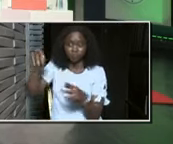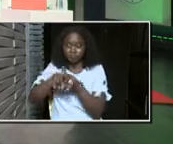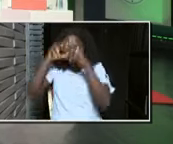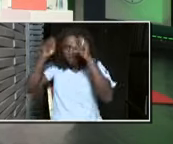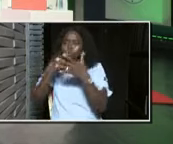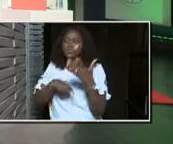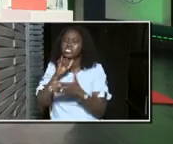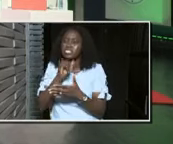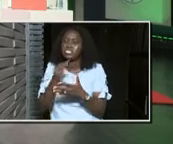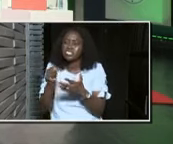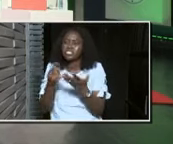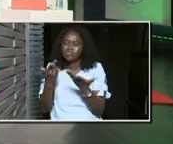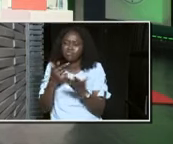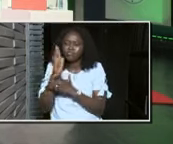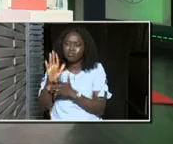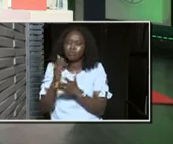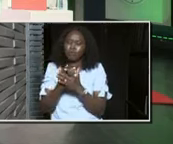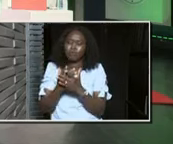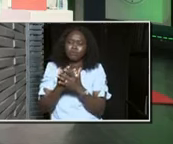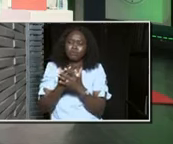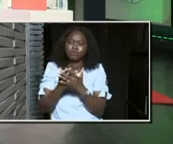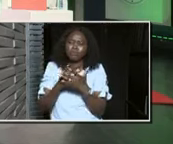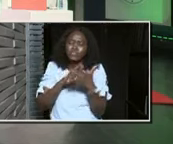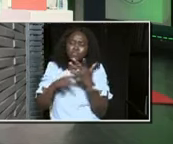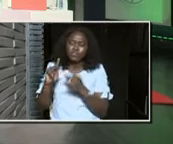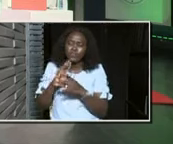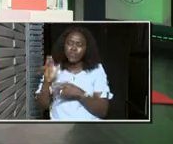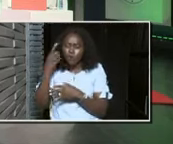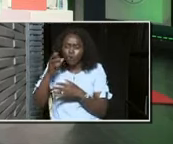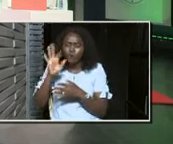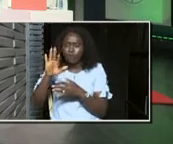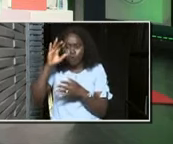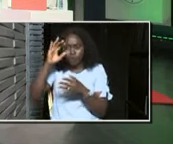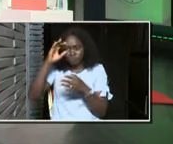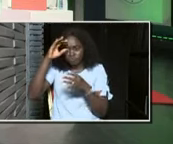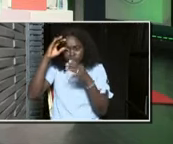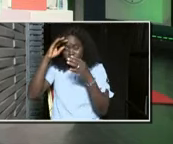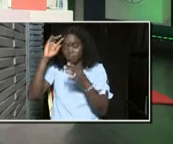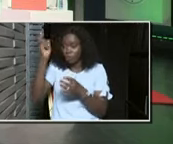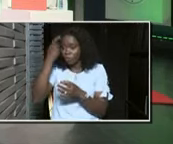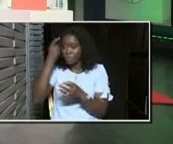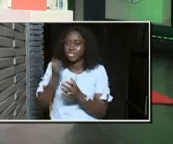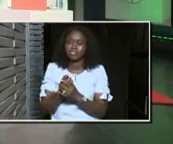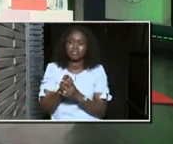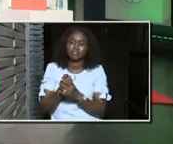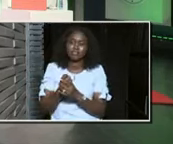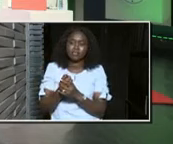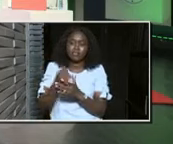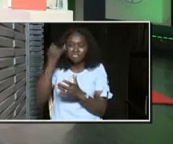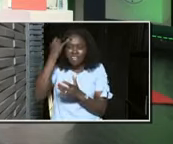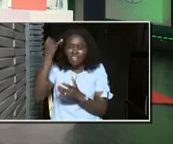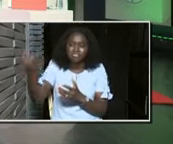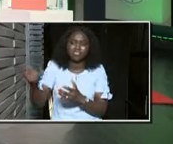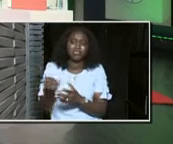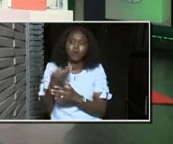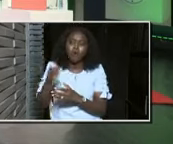underlying philosophy? What will be the underlying philosophy of your government? What will be the underlying strategy, the underlying ideology of